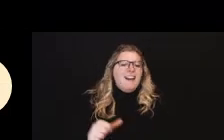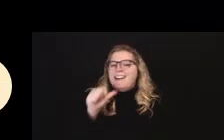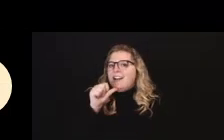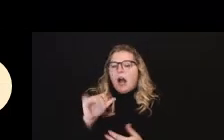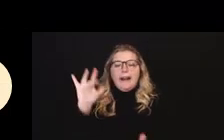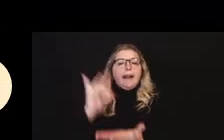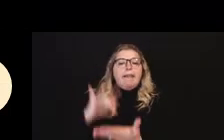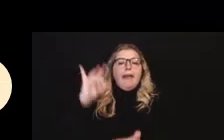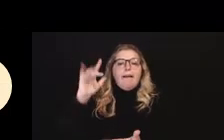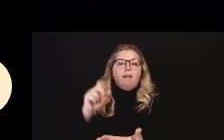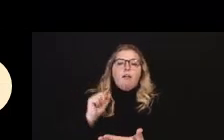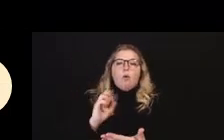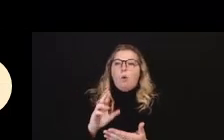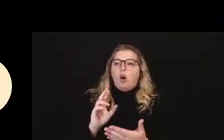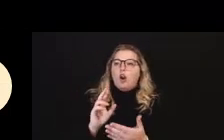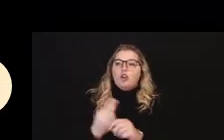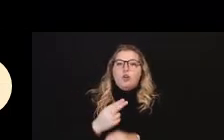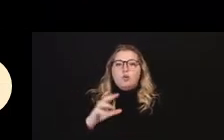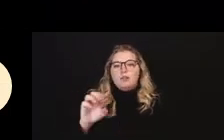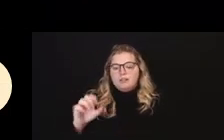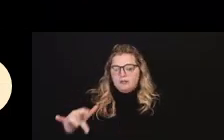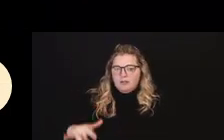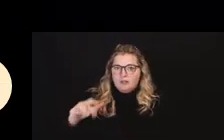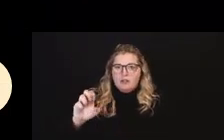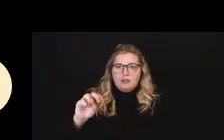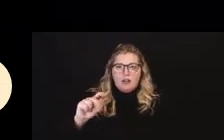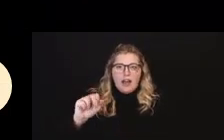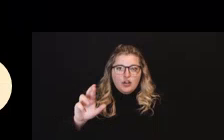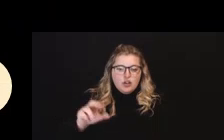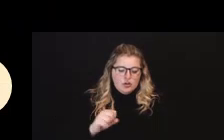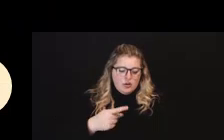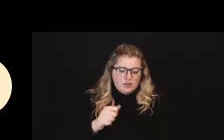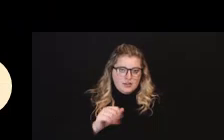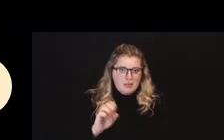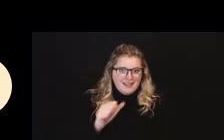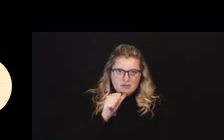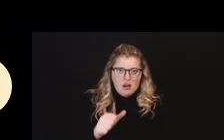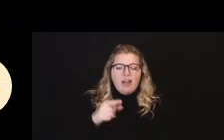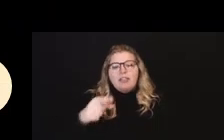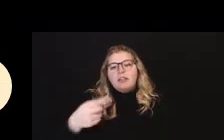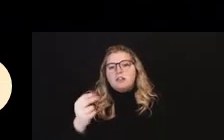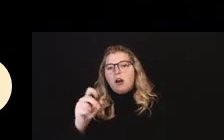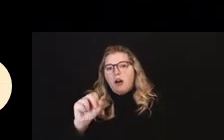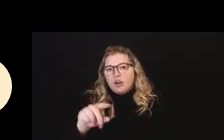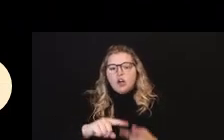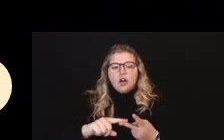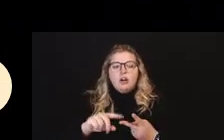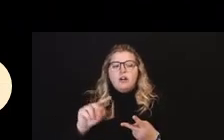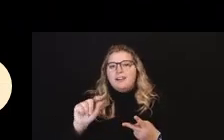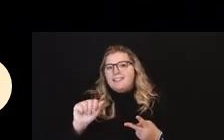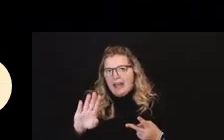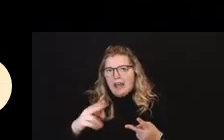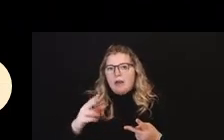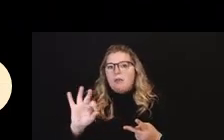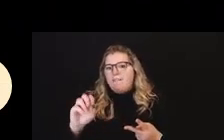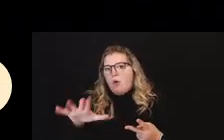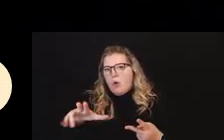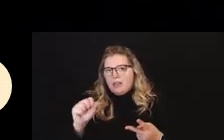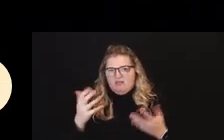on or things you activate with enter or spacebar. This is for things that you hover over or tab to navigate to with the tab key.